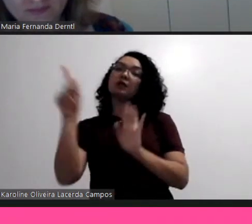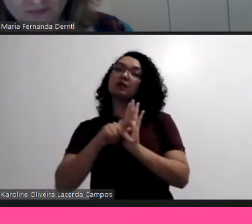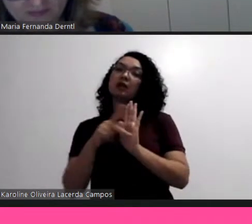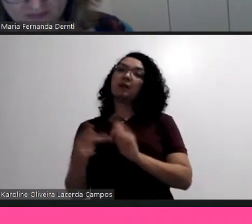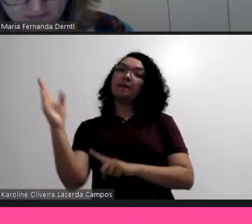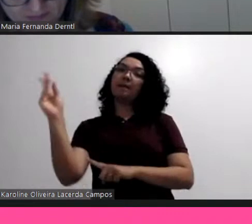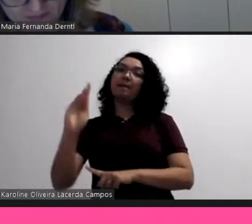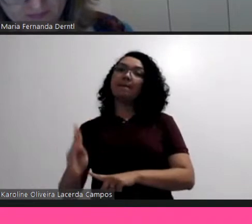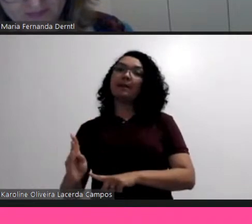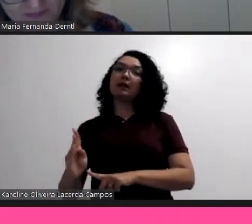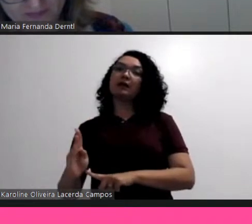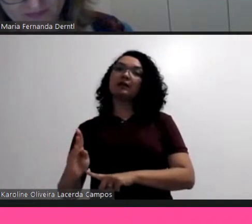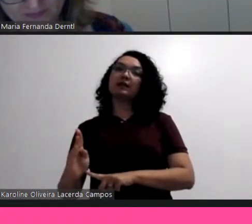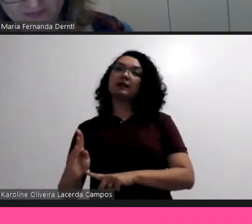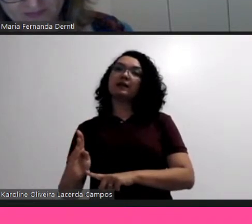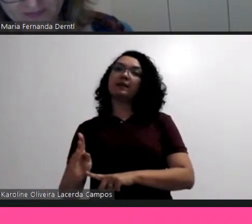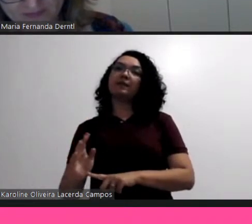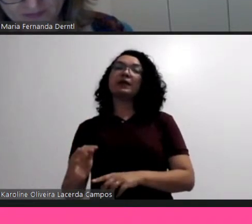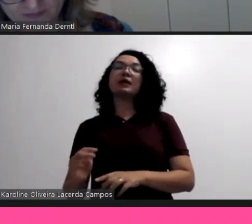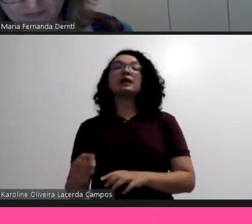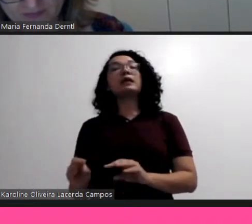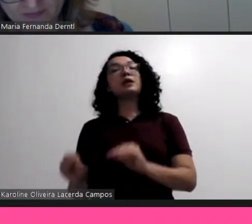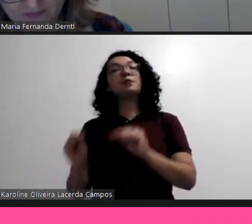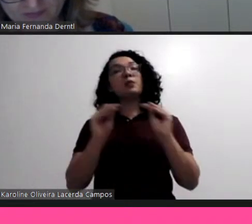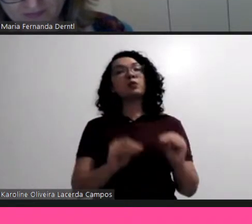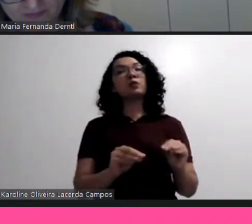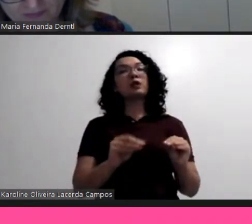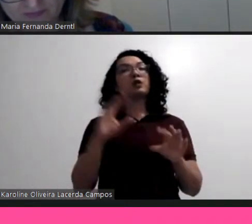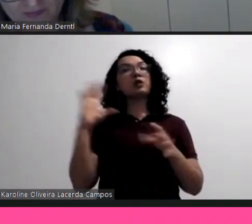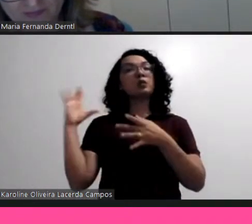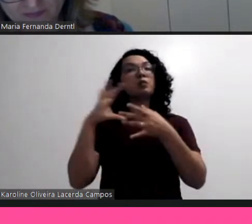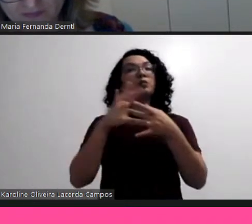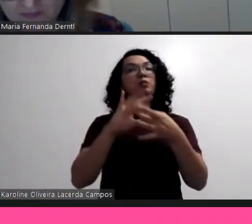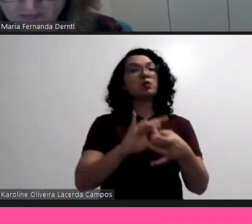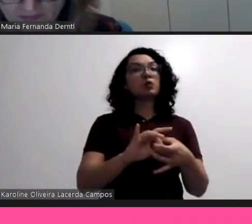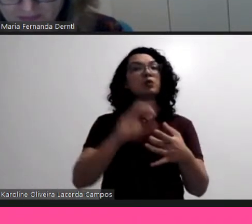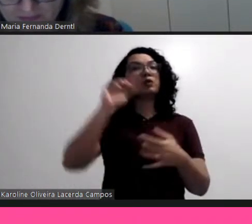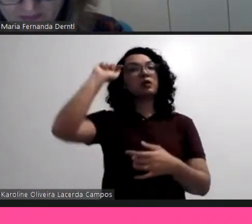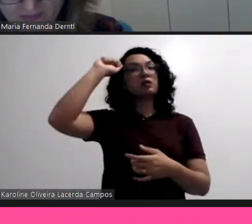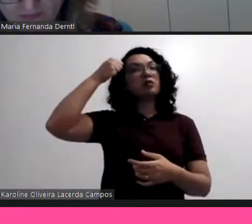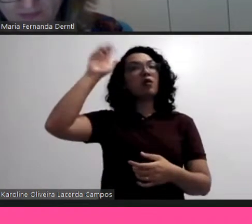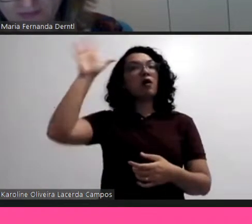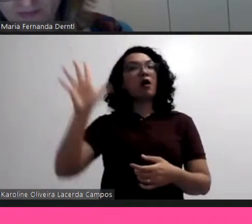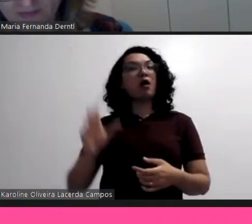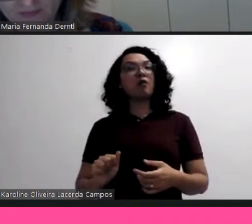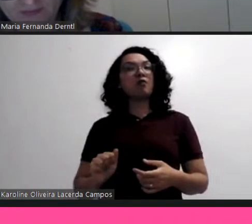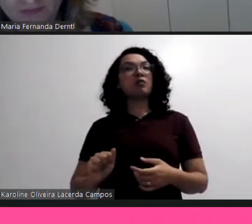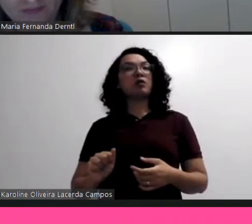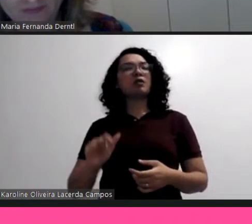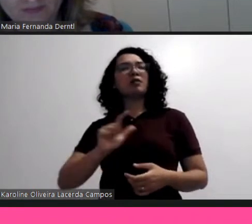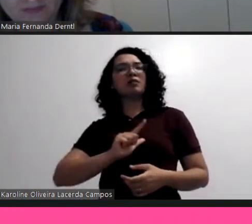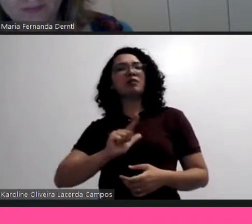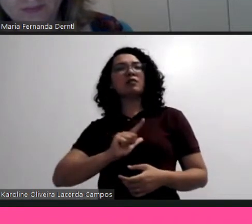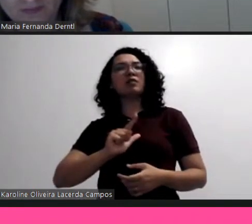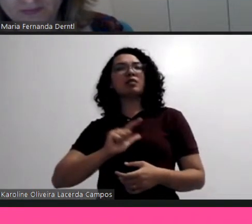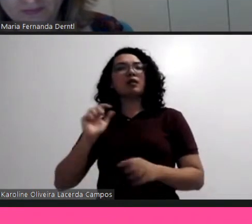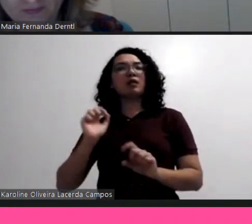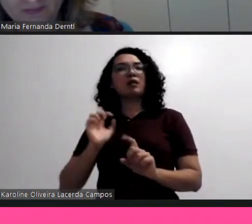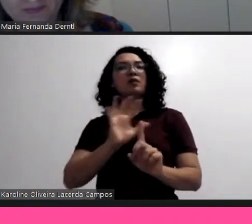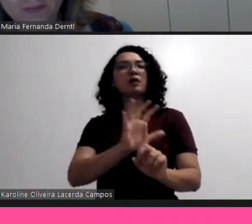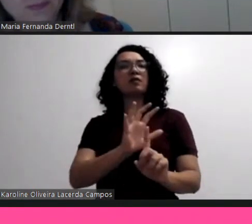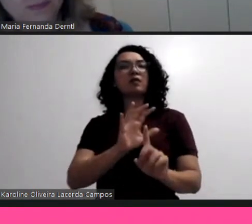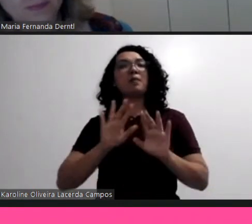African influences in terms of, and again, we have a very different culture in how things are built and put together. We don't have